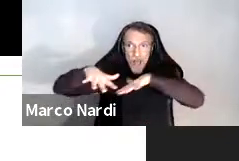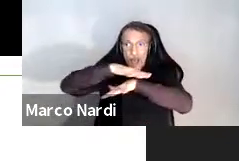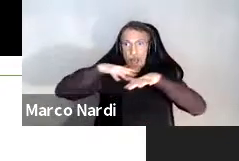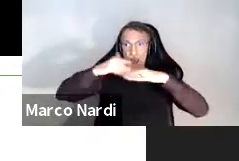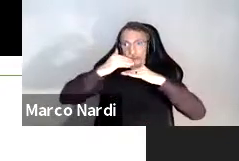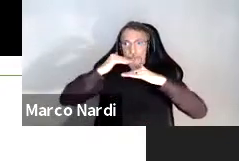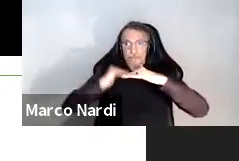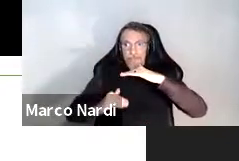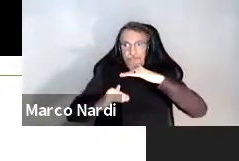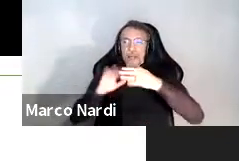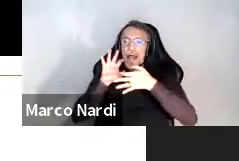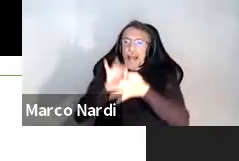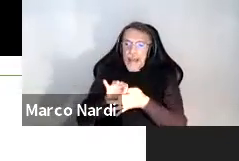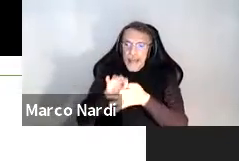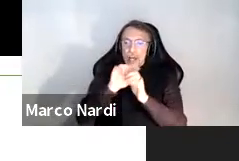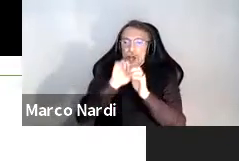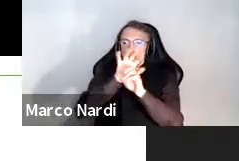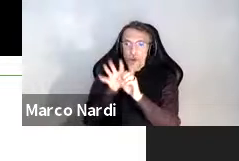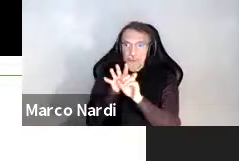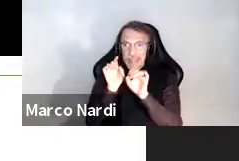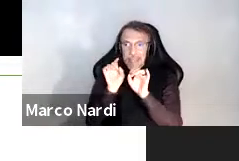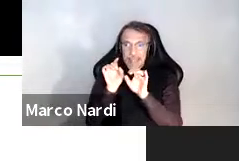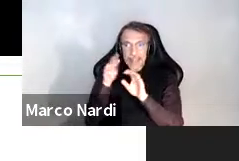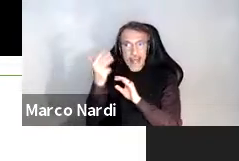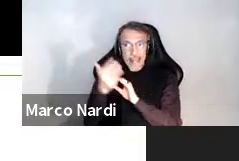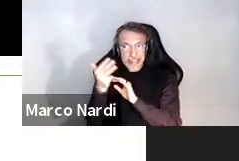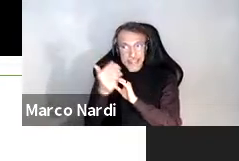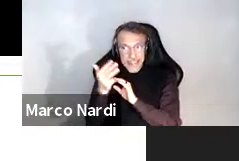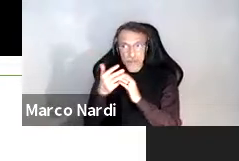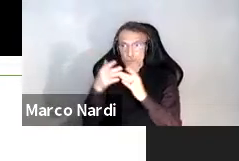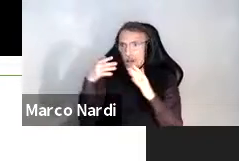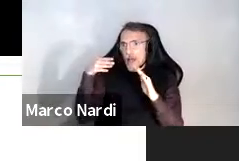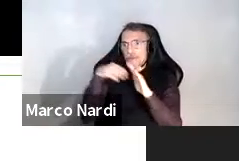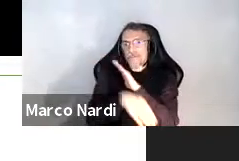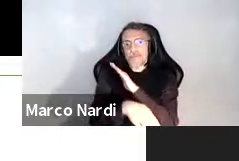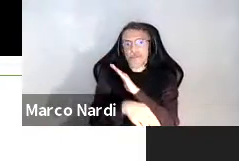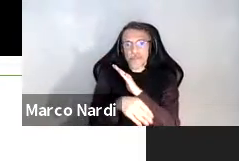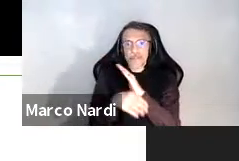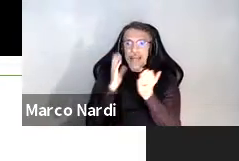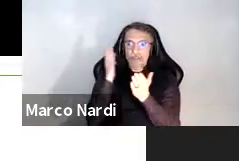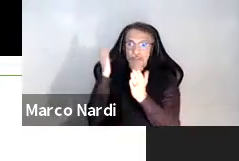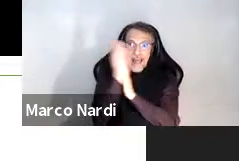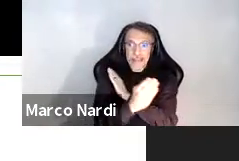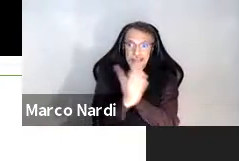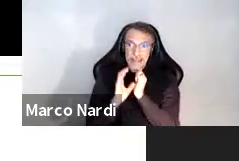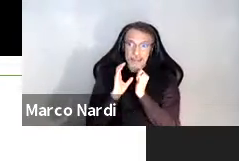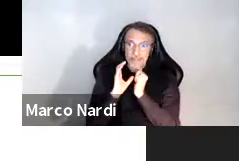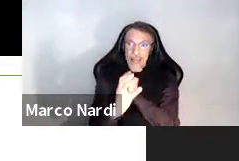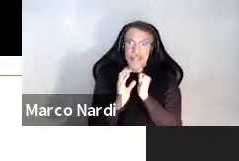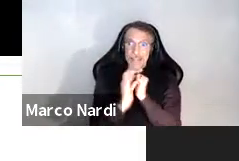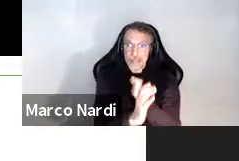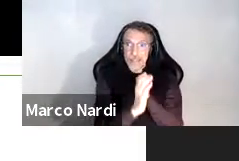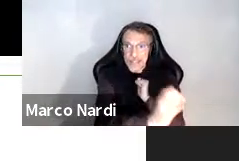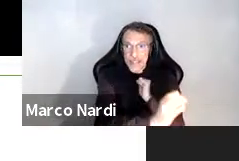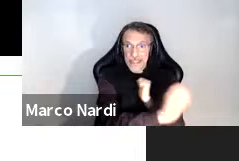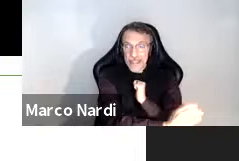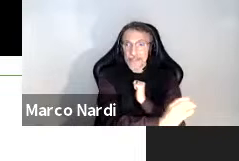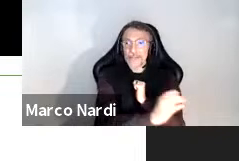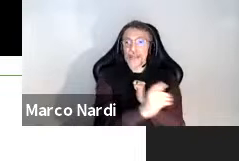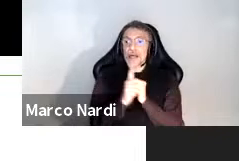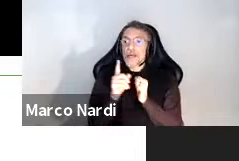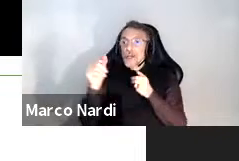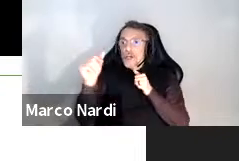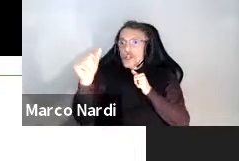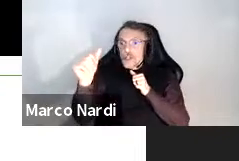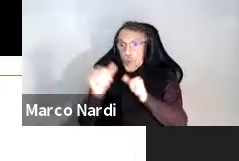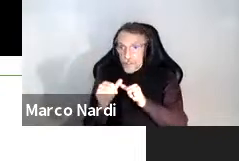of COVID-19, the experience that we had was a decline in foreign direct investment, showing very much increase in short-term borrowing,